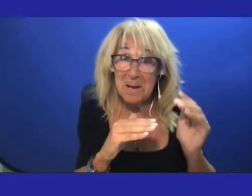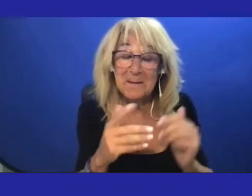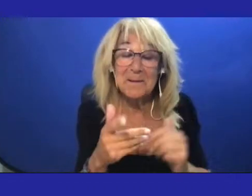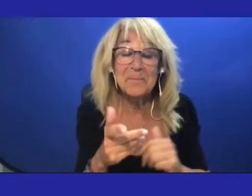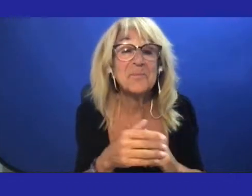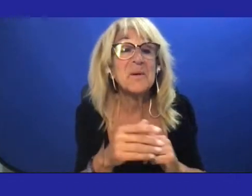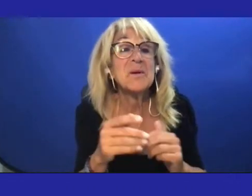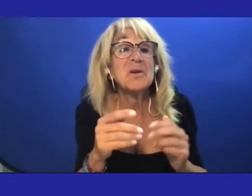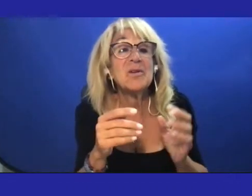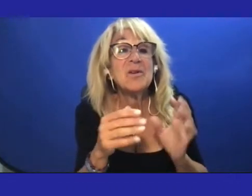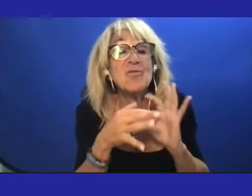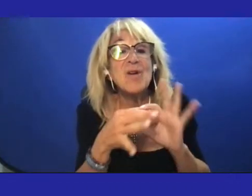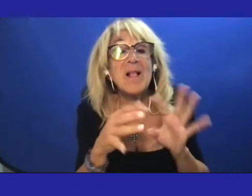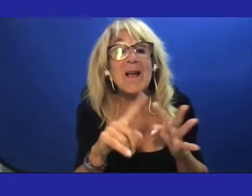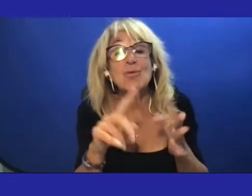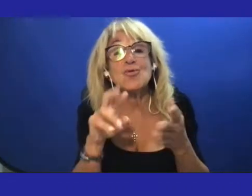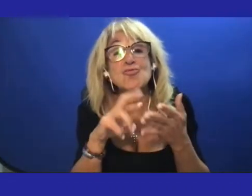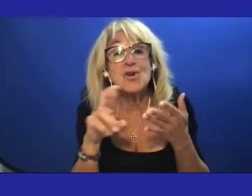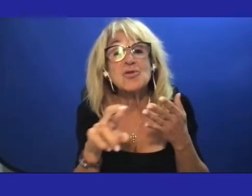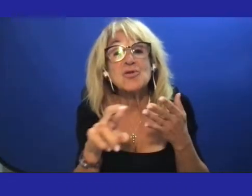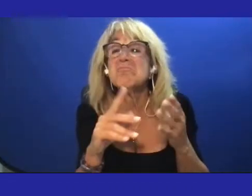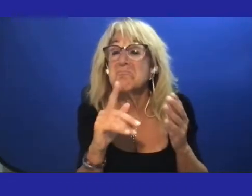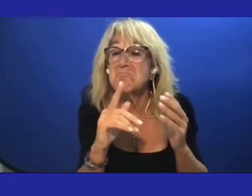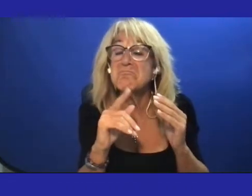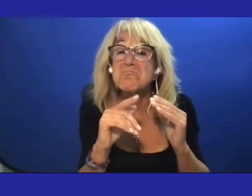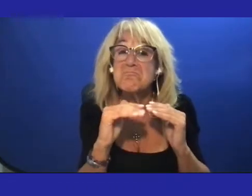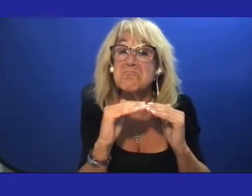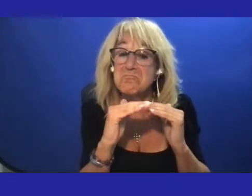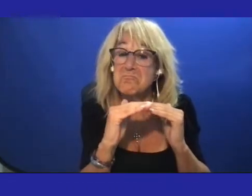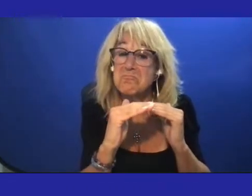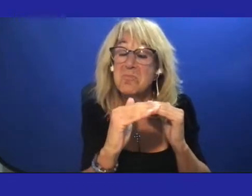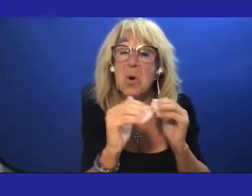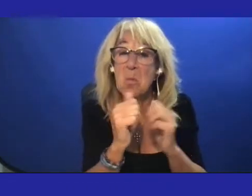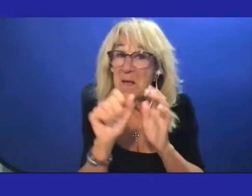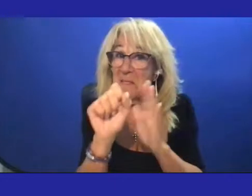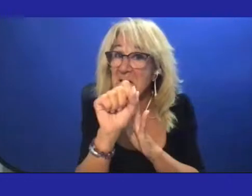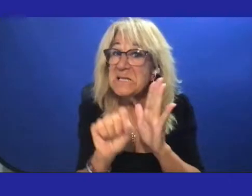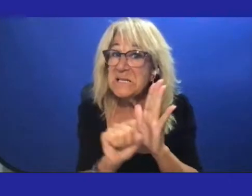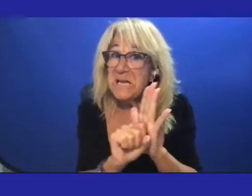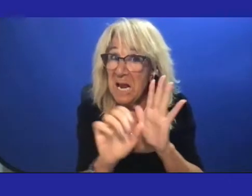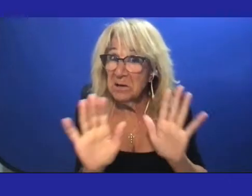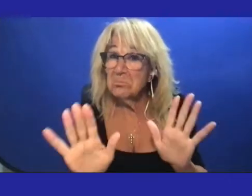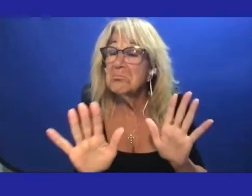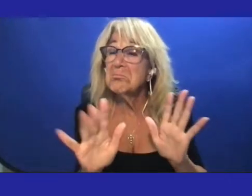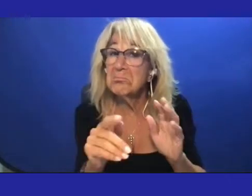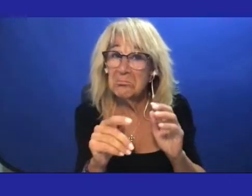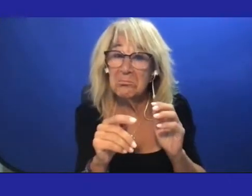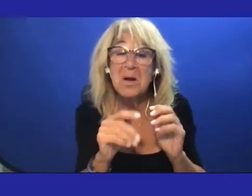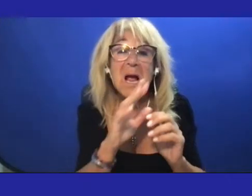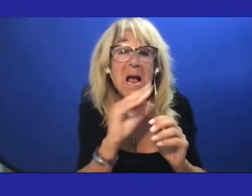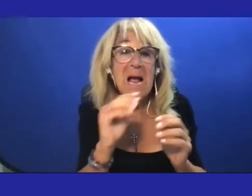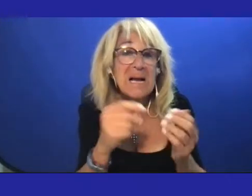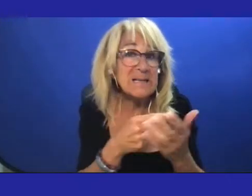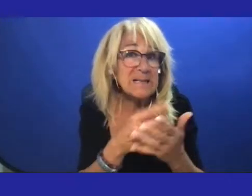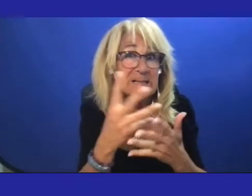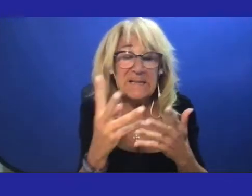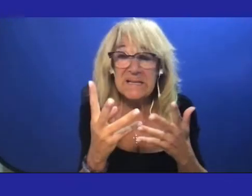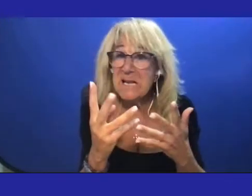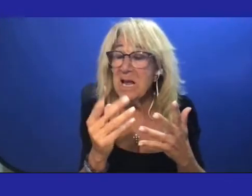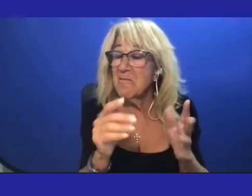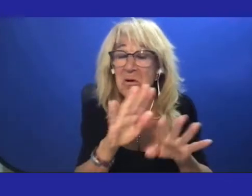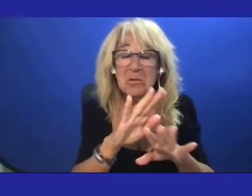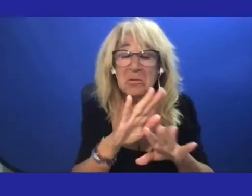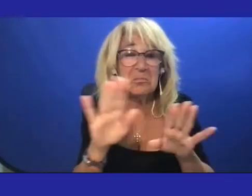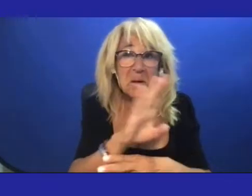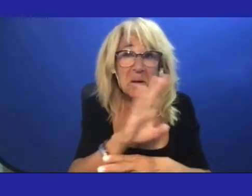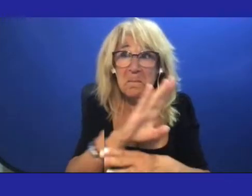research rates, we are on par with the state. And we have several lines of business that have significant